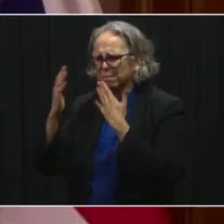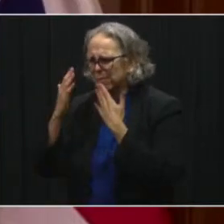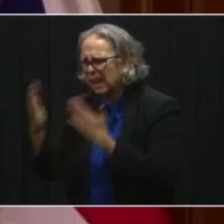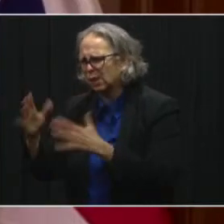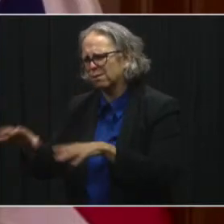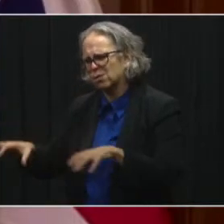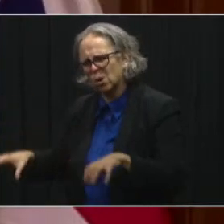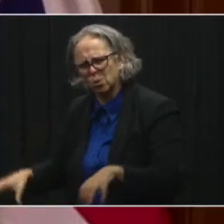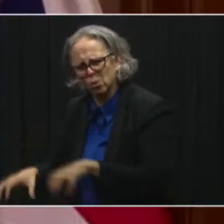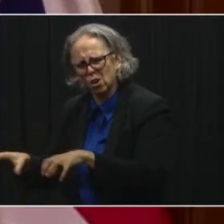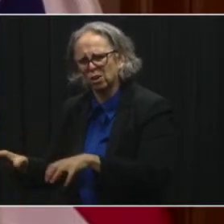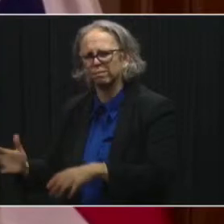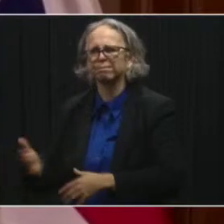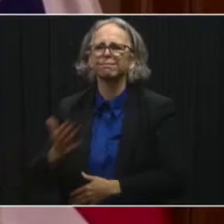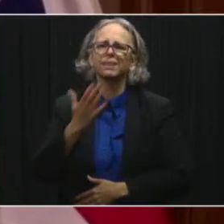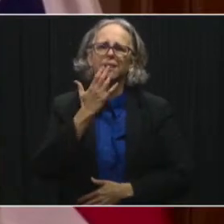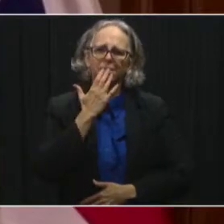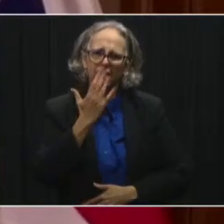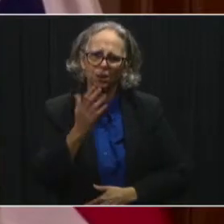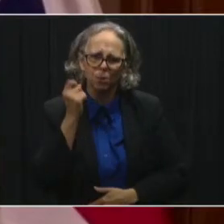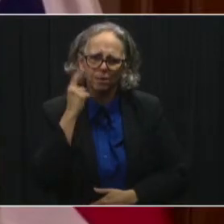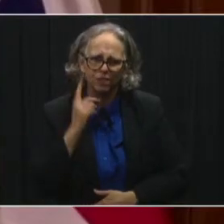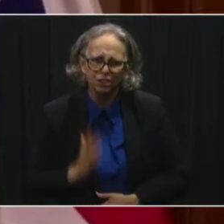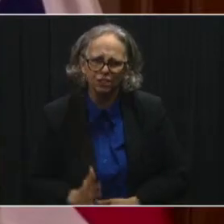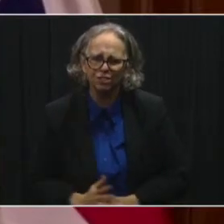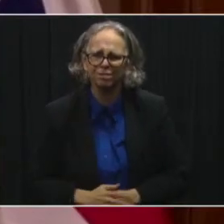you. Thank you very much.